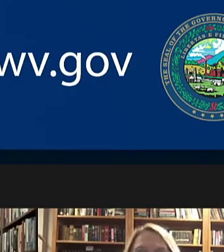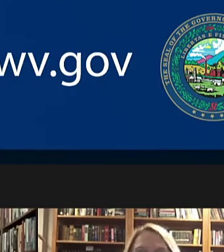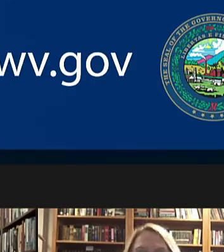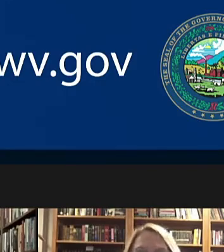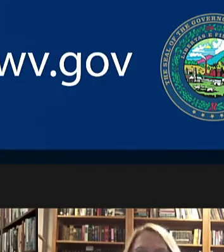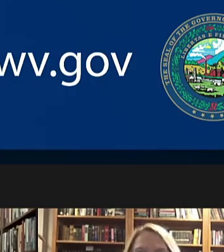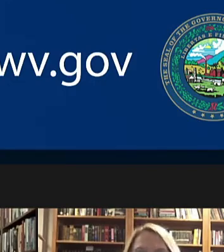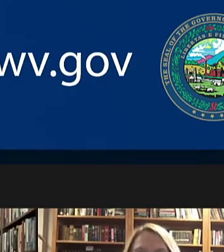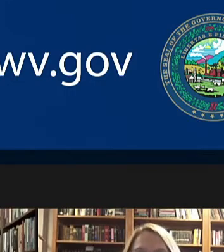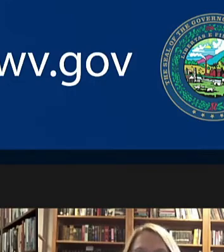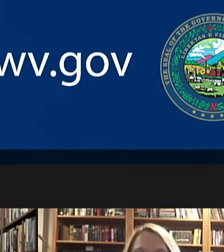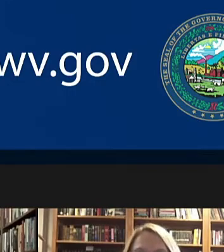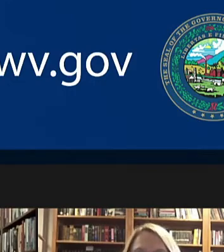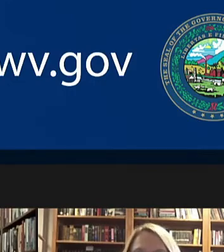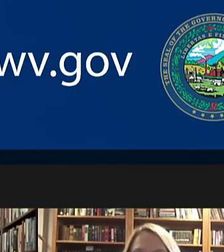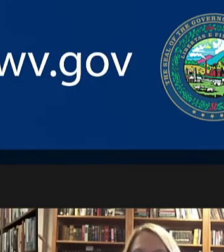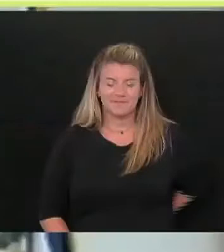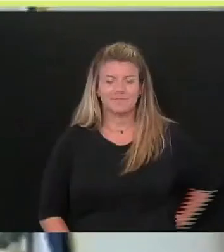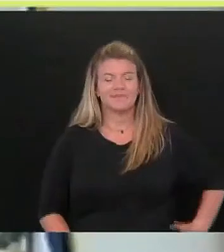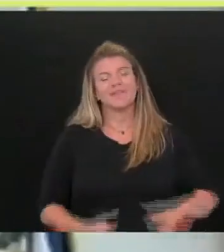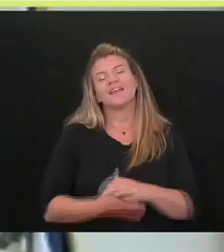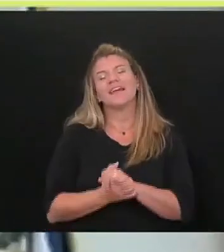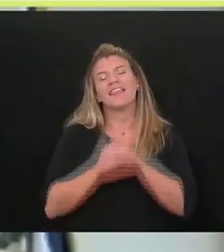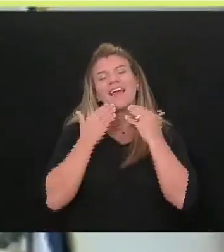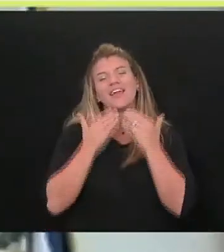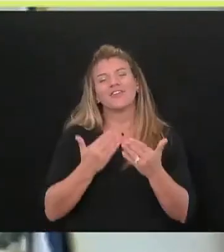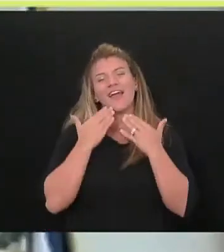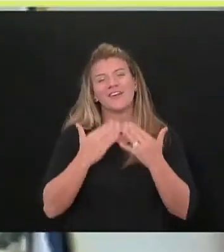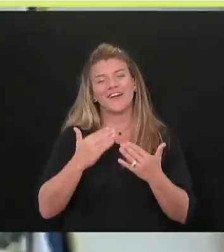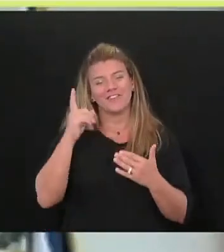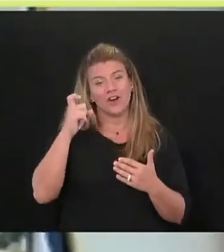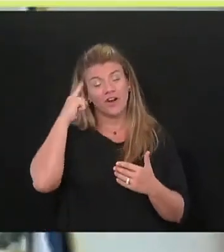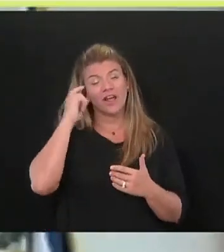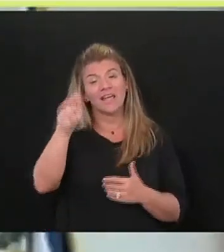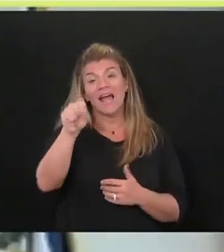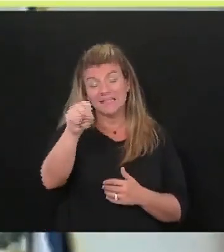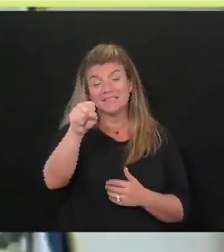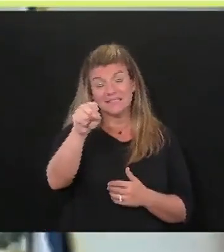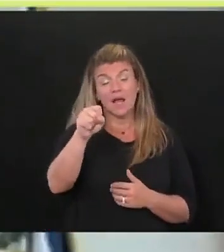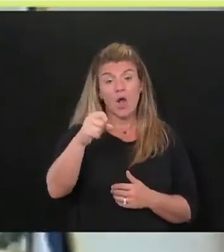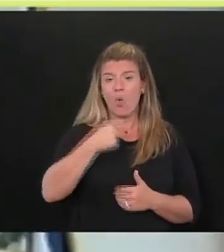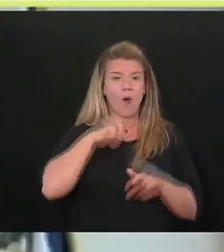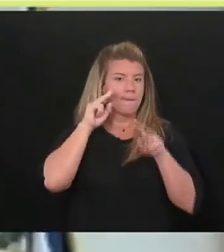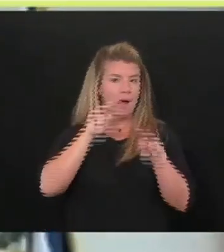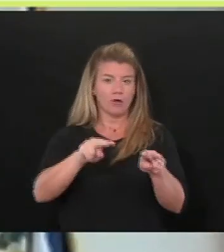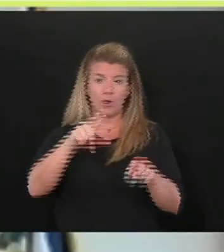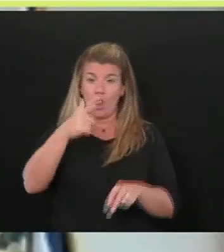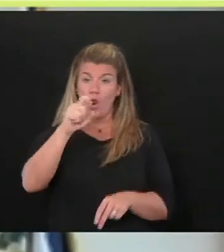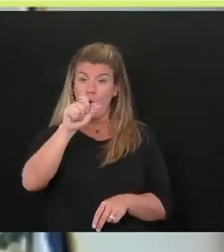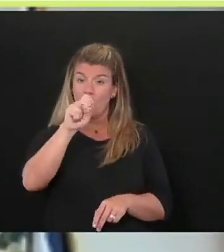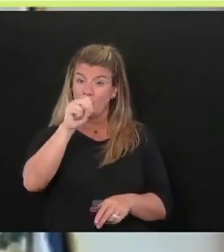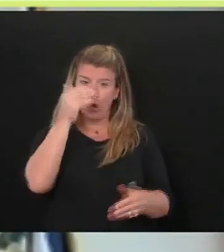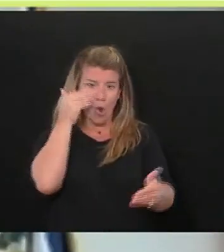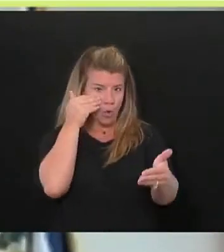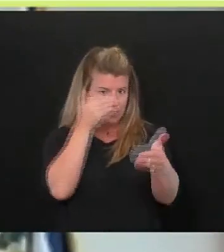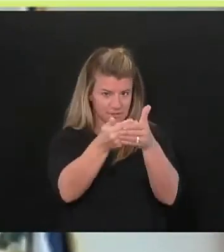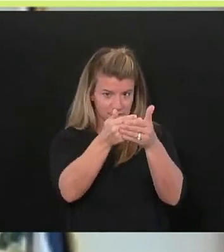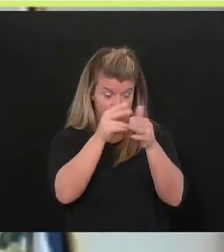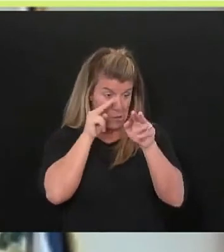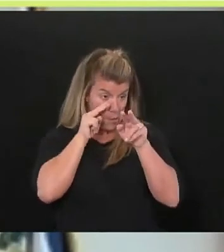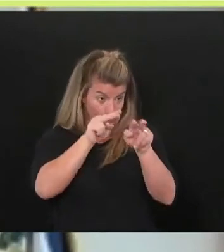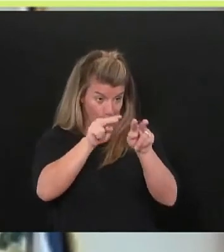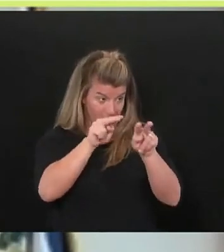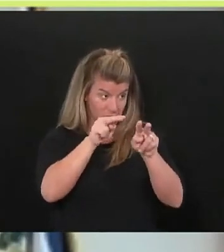I'll fill in. Yes, sir. Thank you, Governor. Yes, we're monitoring Logan closely, and in fact, when the governor